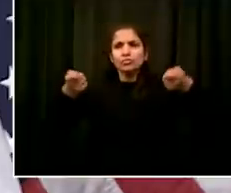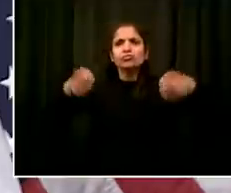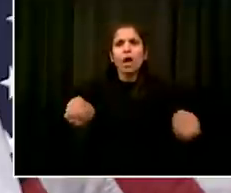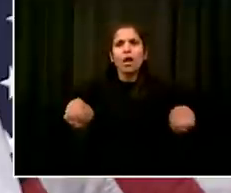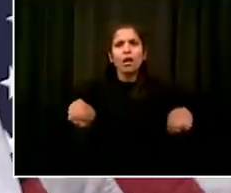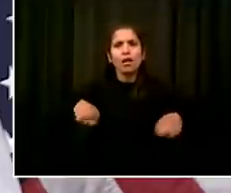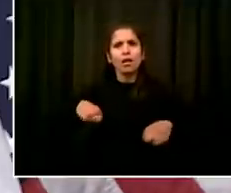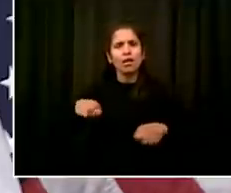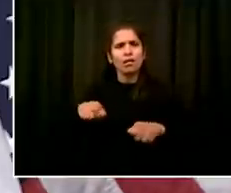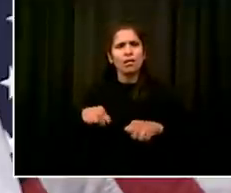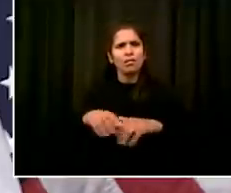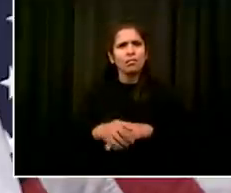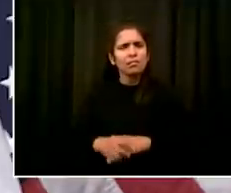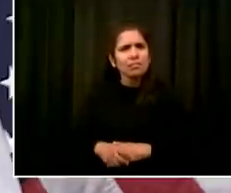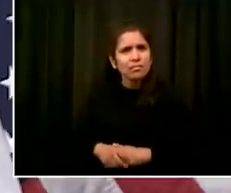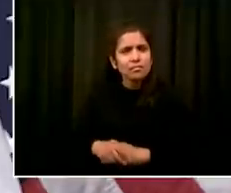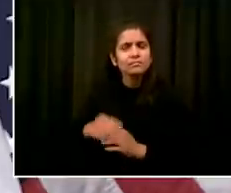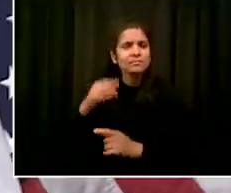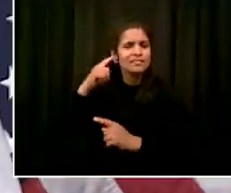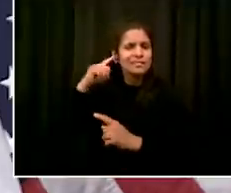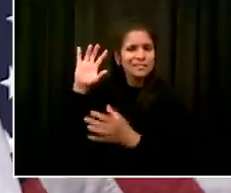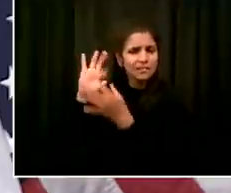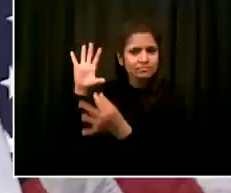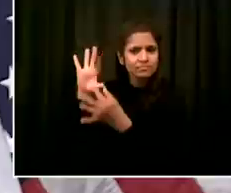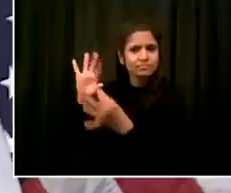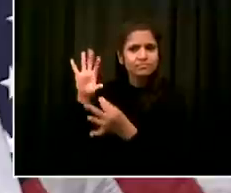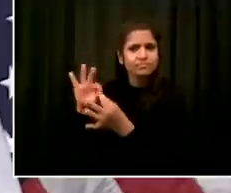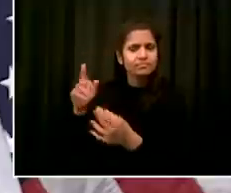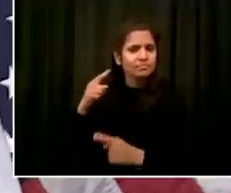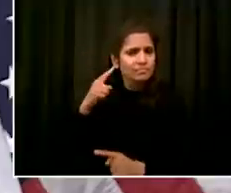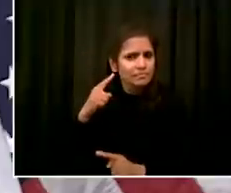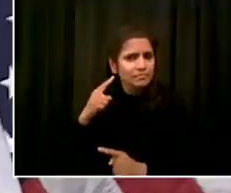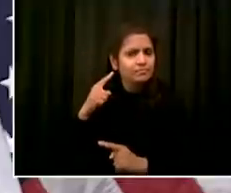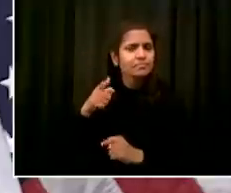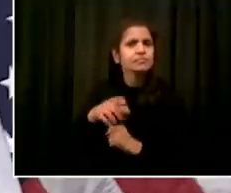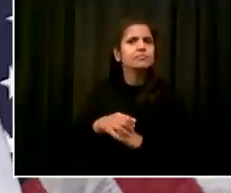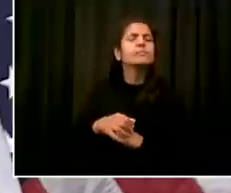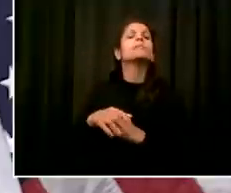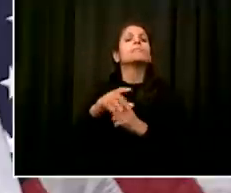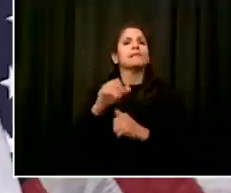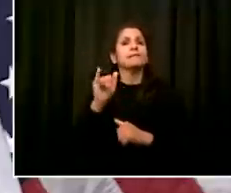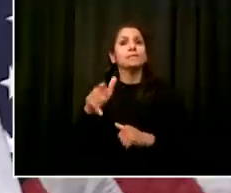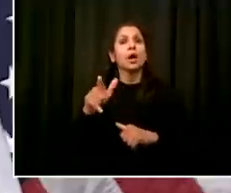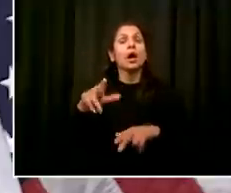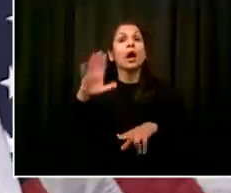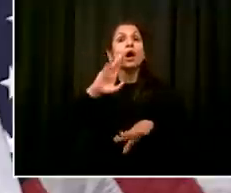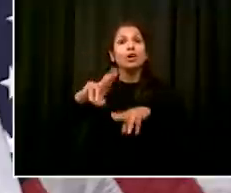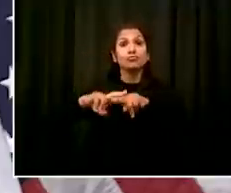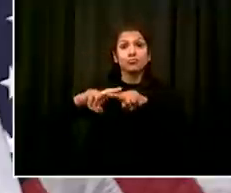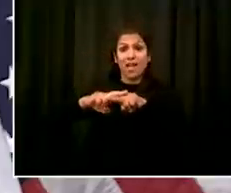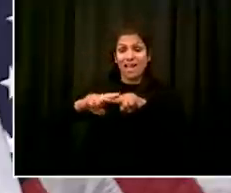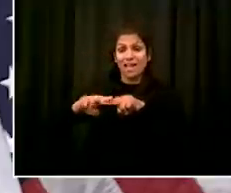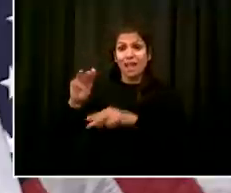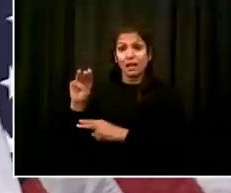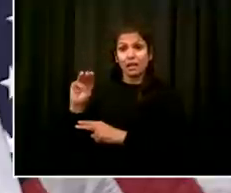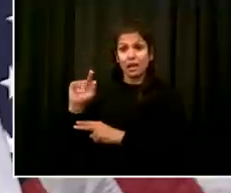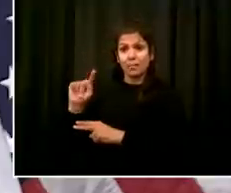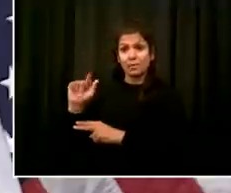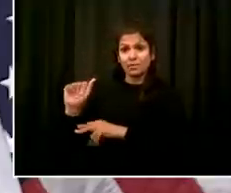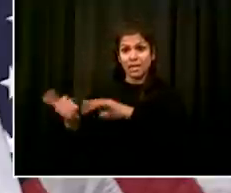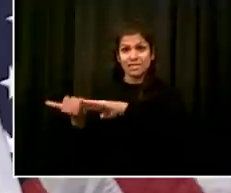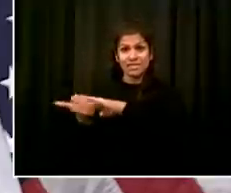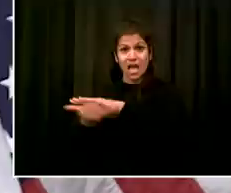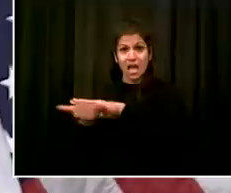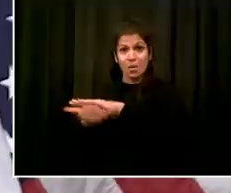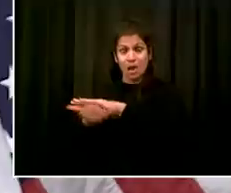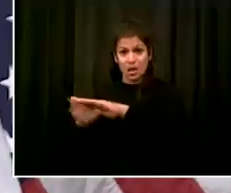Bus ridership has outpaced subway ridership during the pandemic. City leaders have called for 40 miles of bus lanes over the last couple of